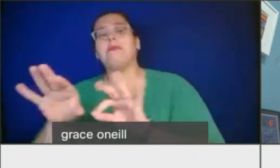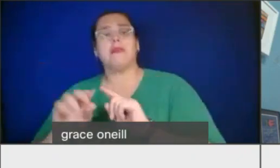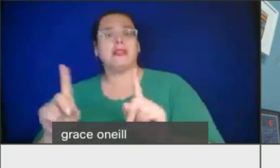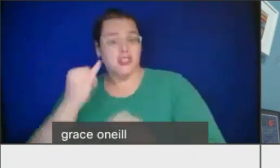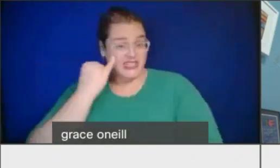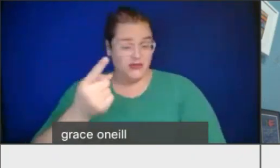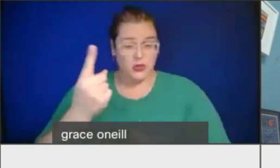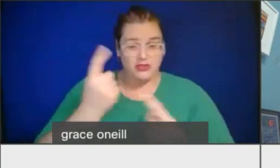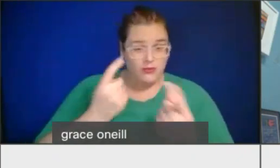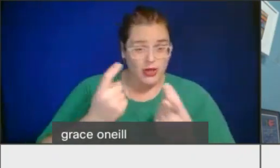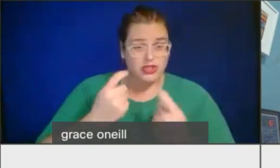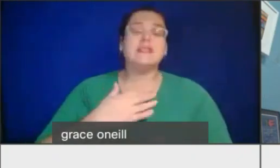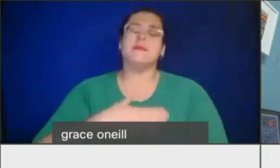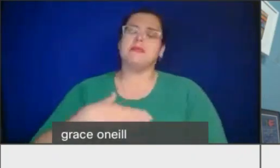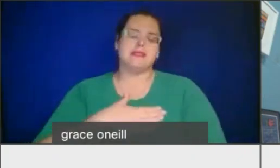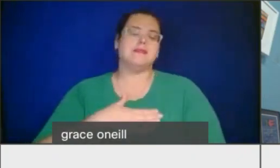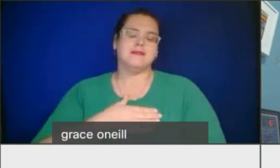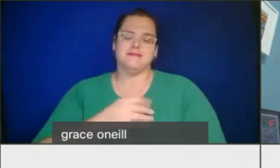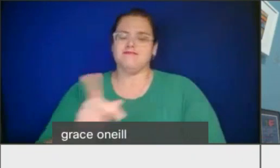about that, please talk to your healthcare provider.